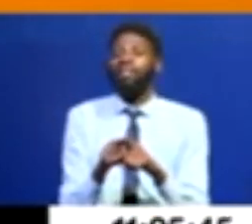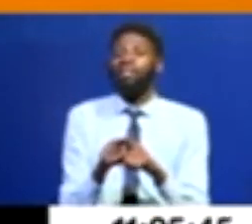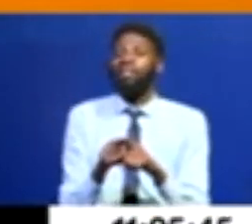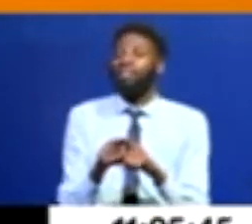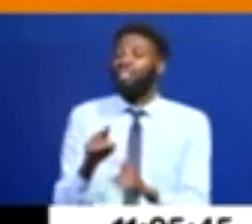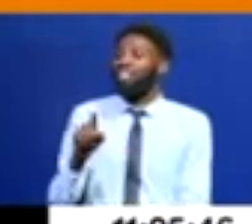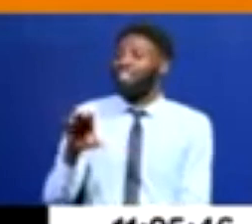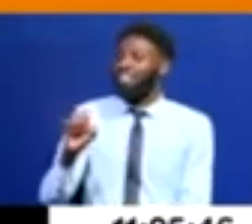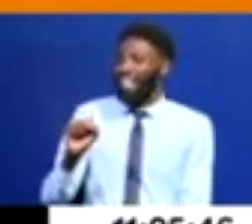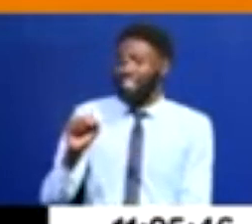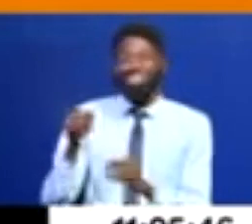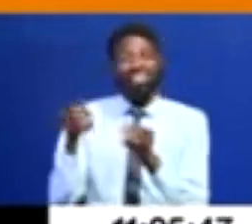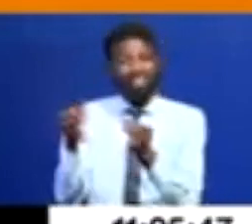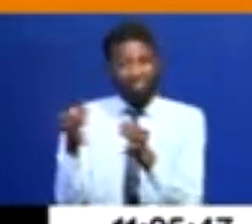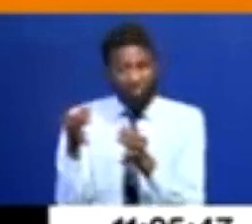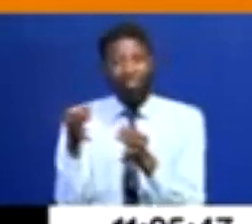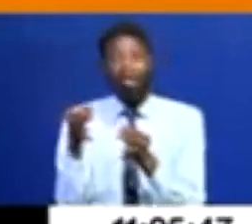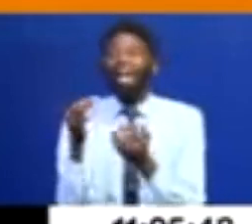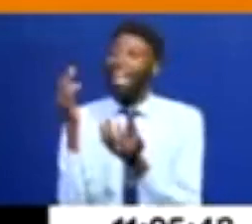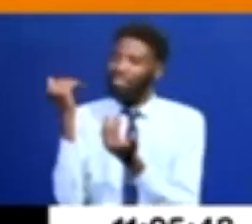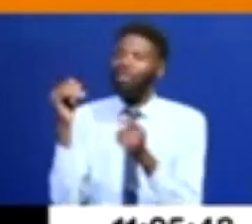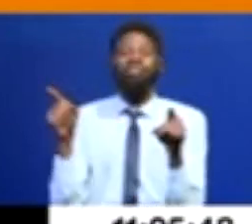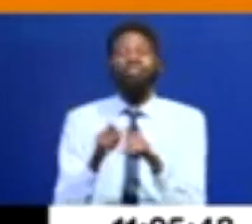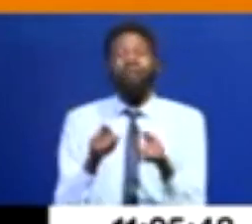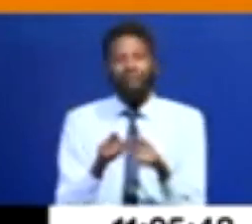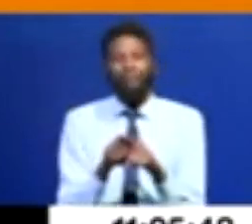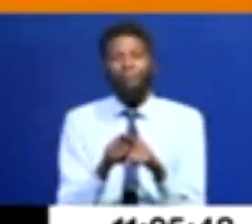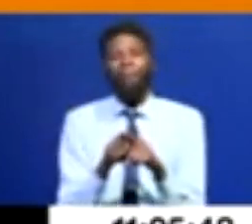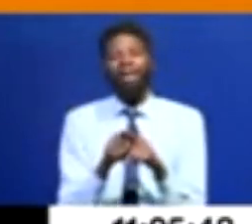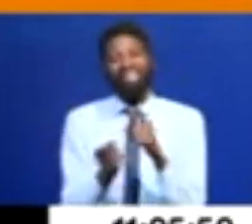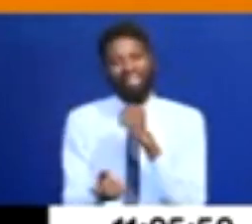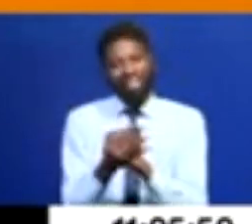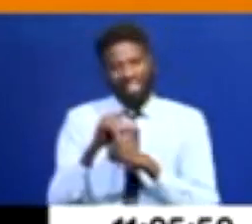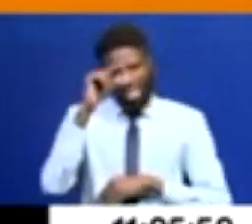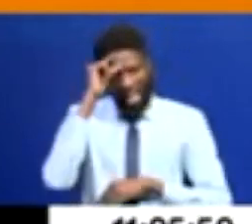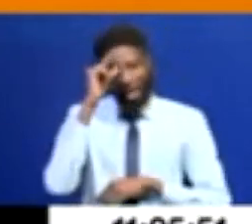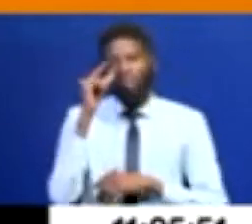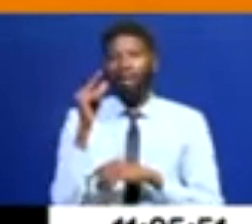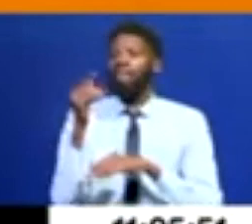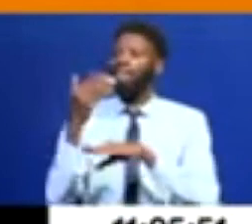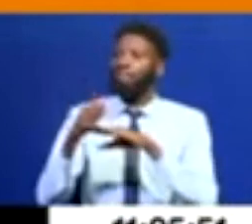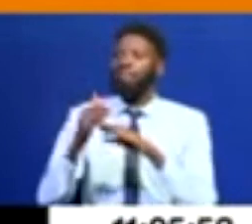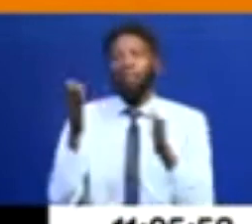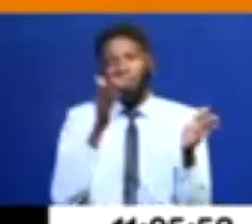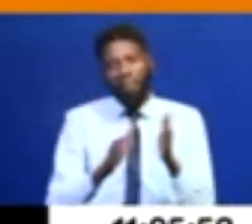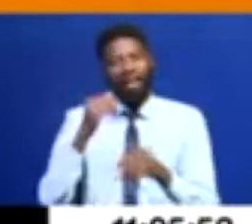cabinet secretary of the National Treasury is expected to outline government expenditure plan for the year